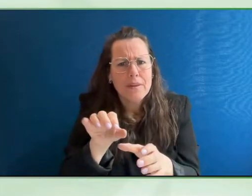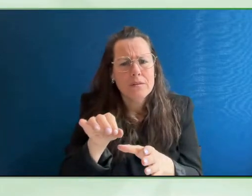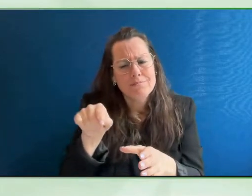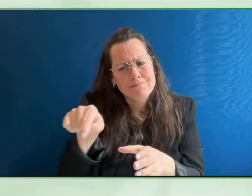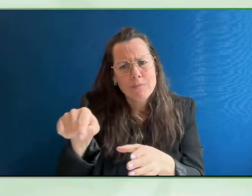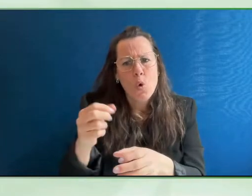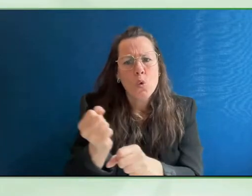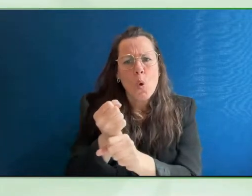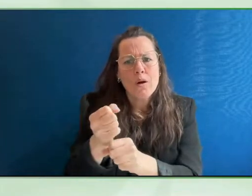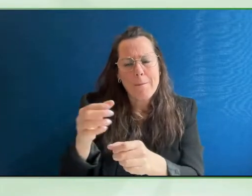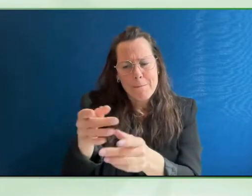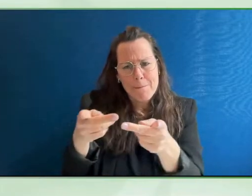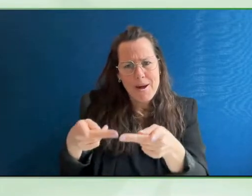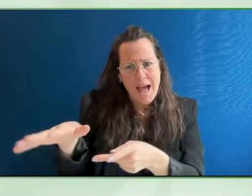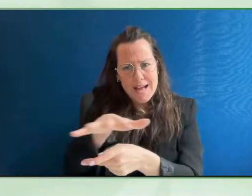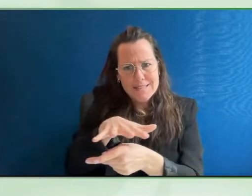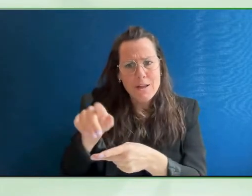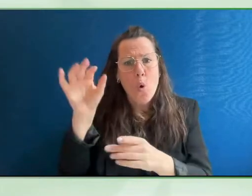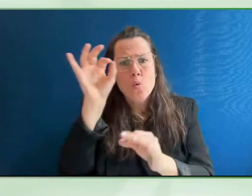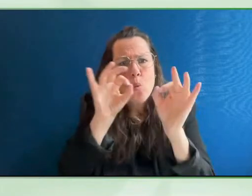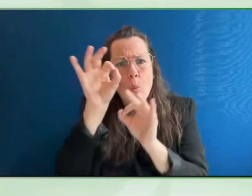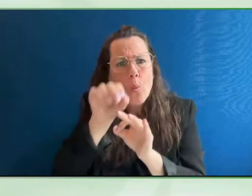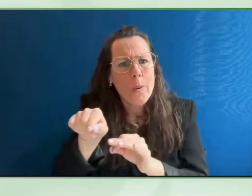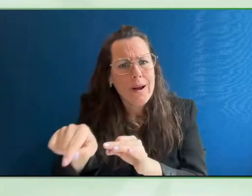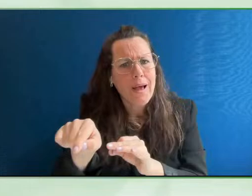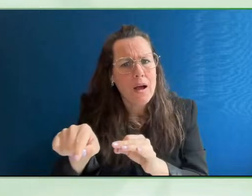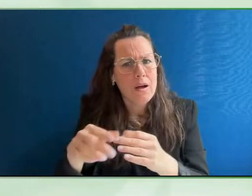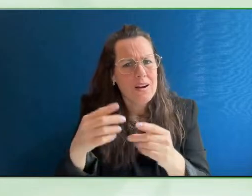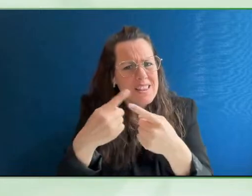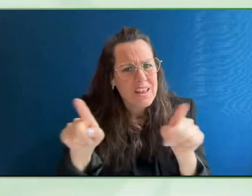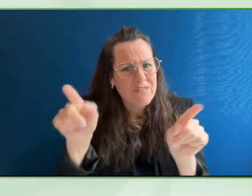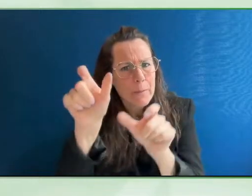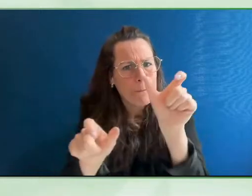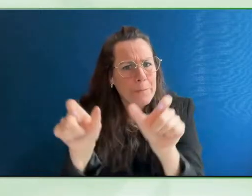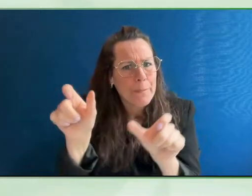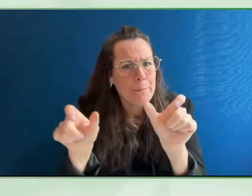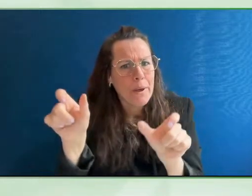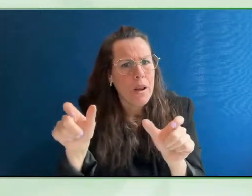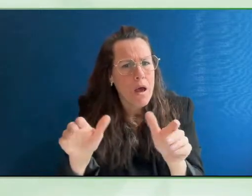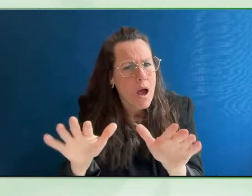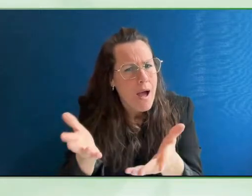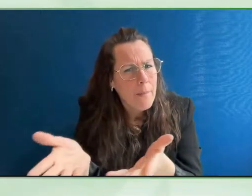different people are motivated by different things. So you need to be creative in terms